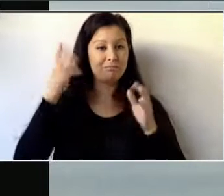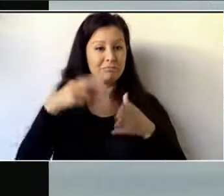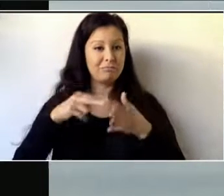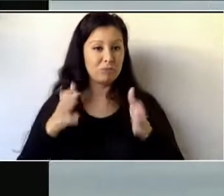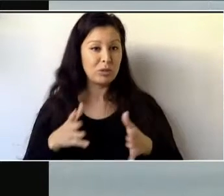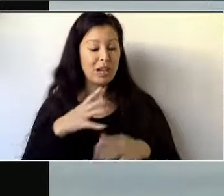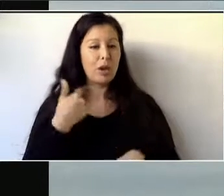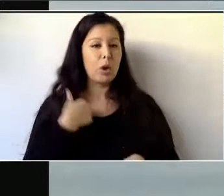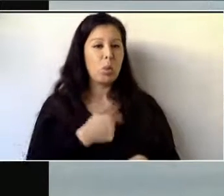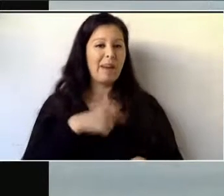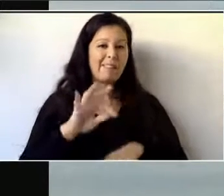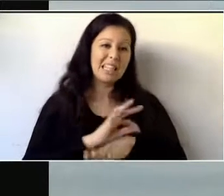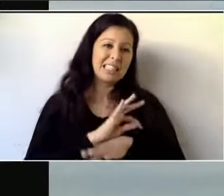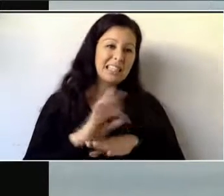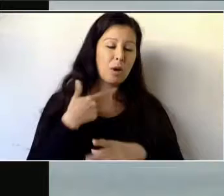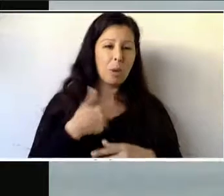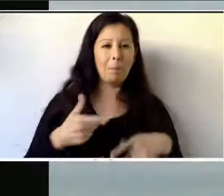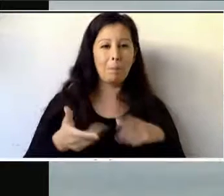So a big part of our role as director and choreographer became facilitators.